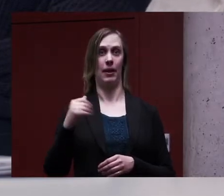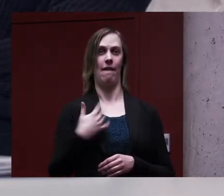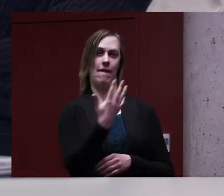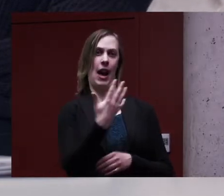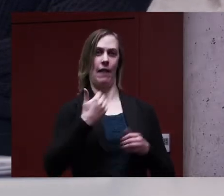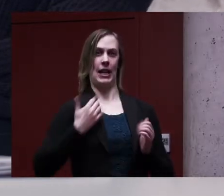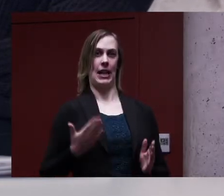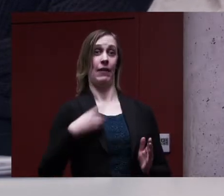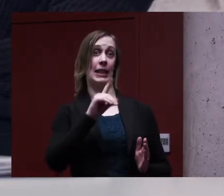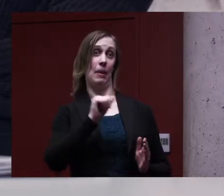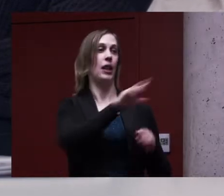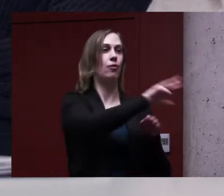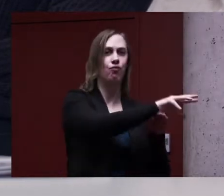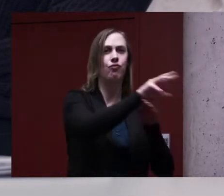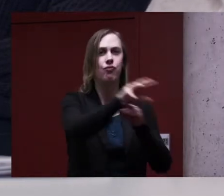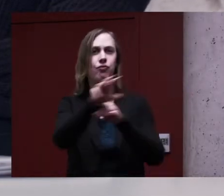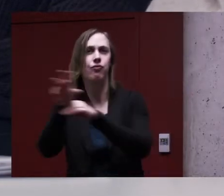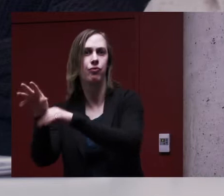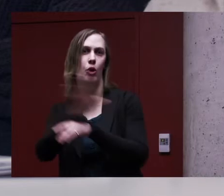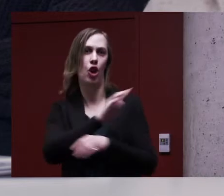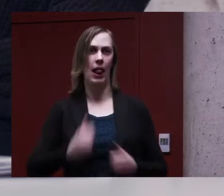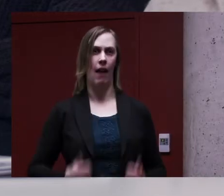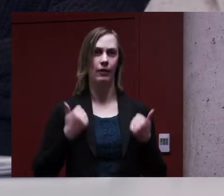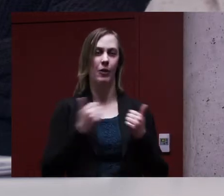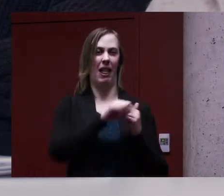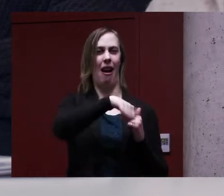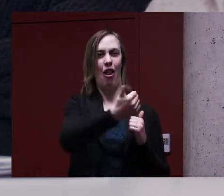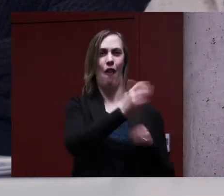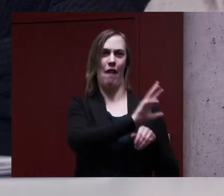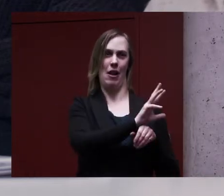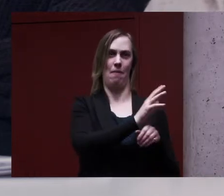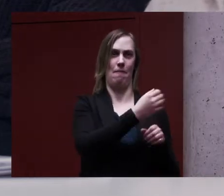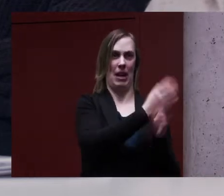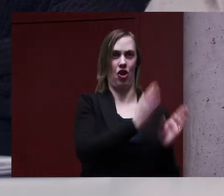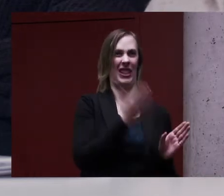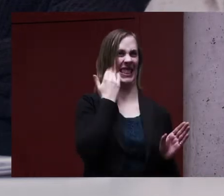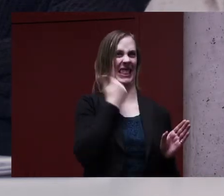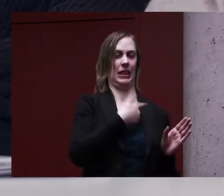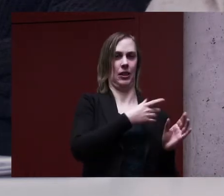video speaker, Catherine Frazee, as they discuss art and advocacy in disability.